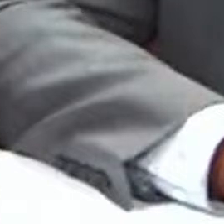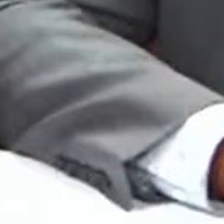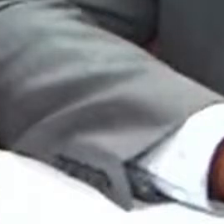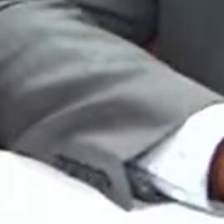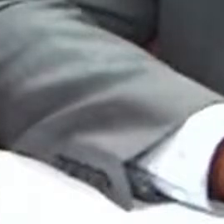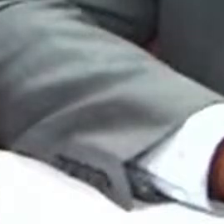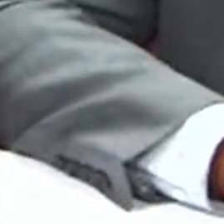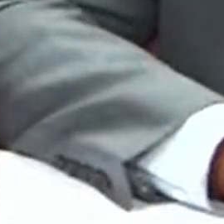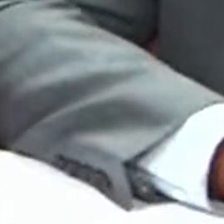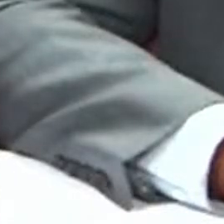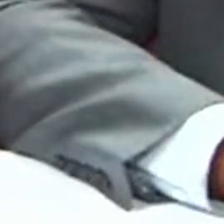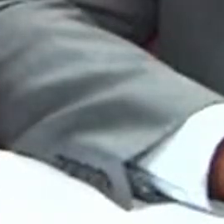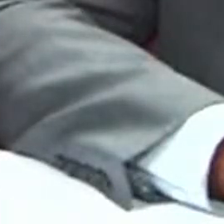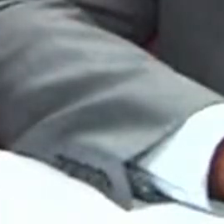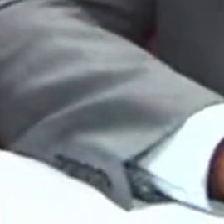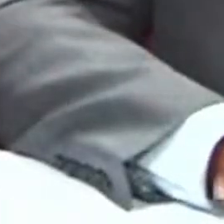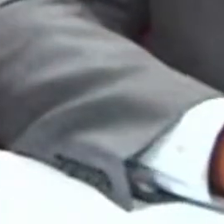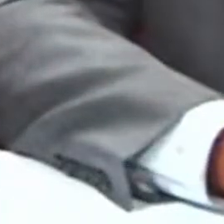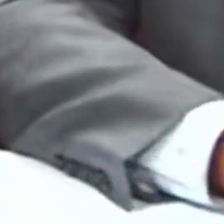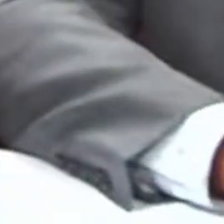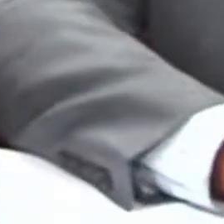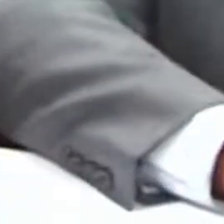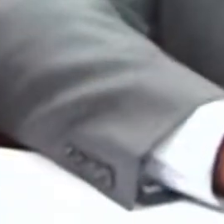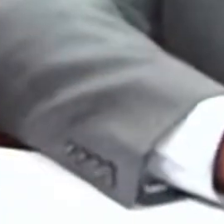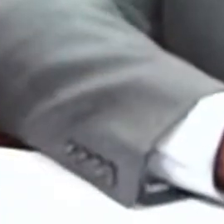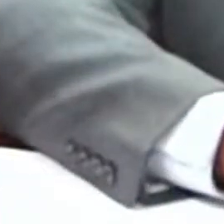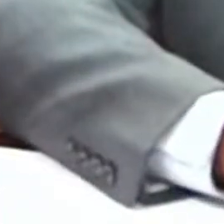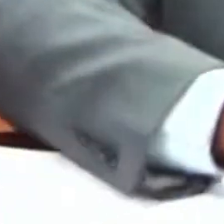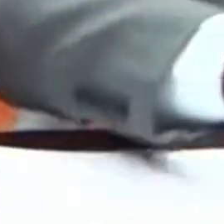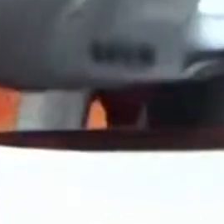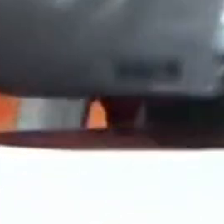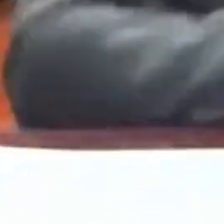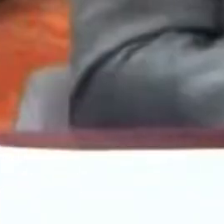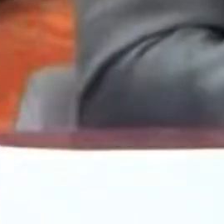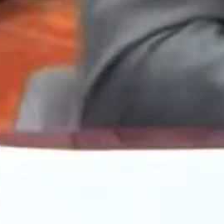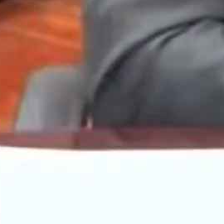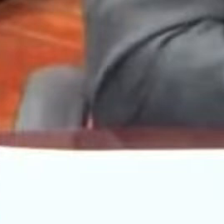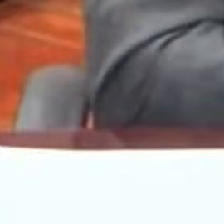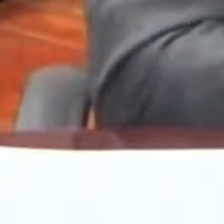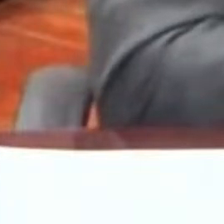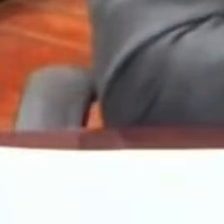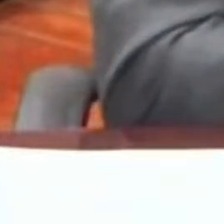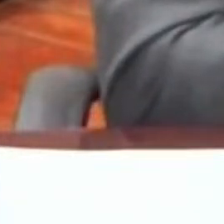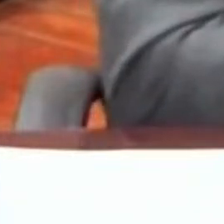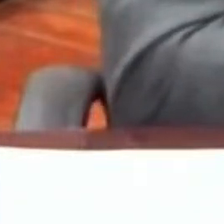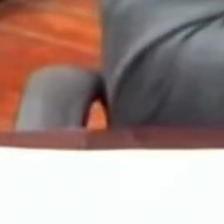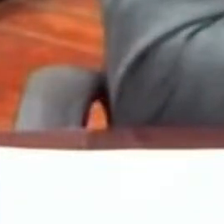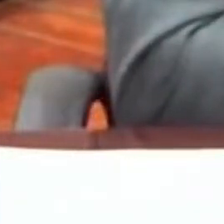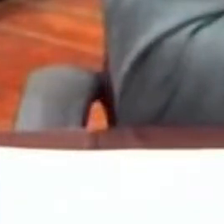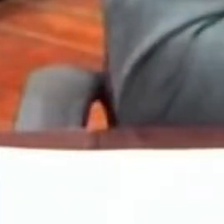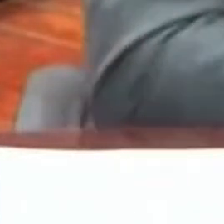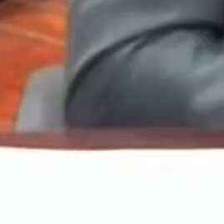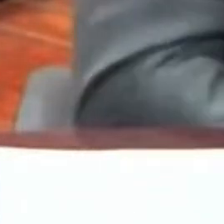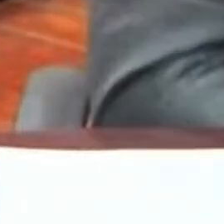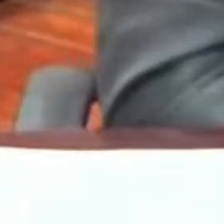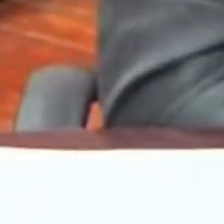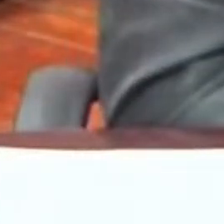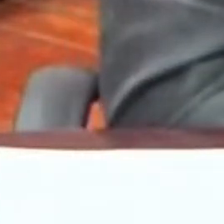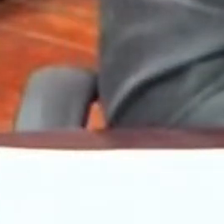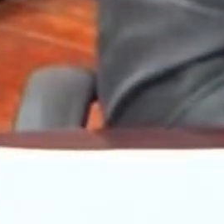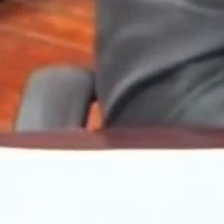us borrow to do certain projects. I would really emphasize, if I had my way, to really